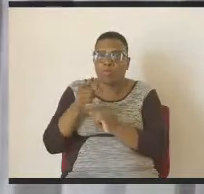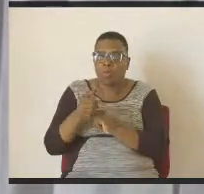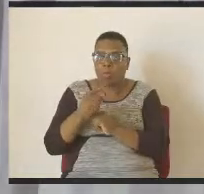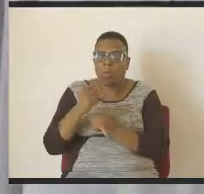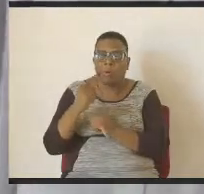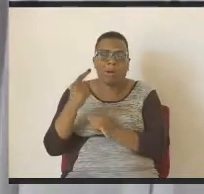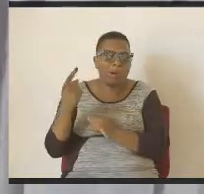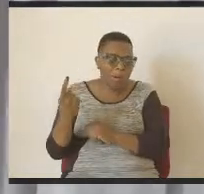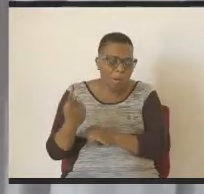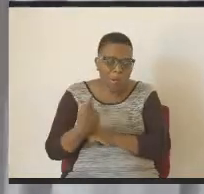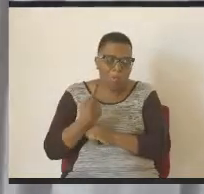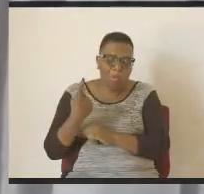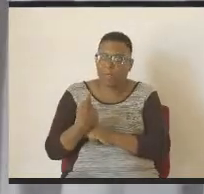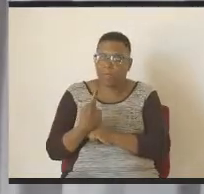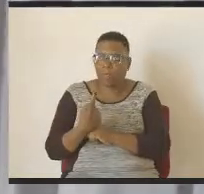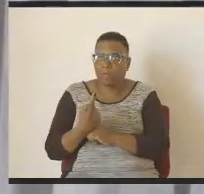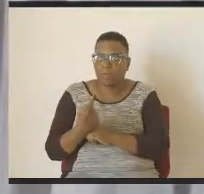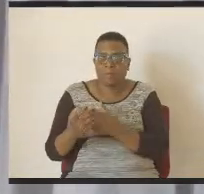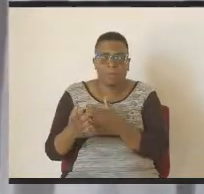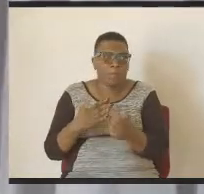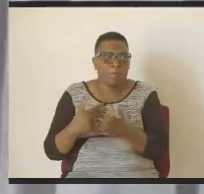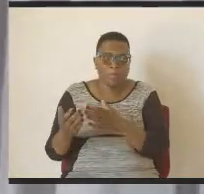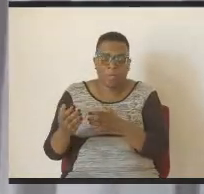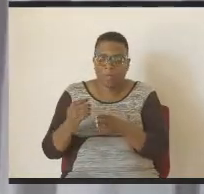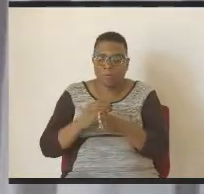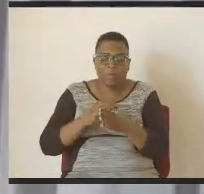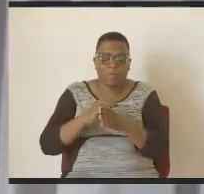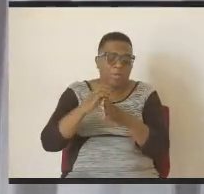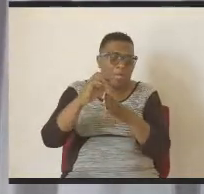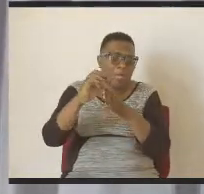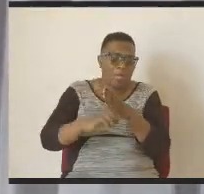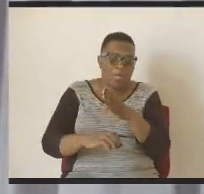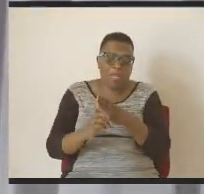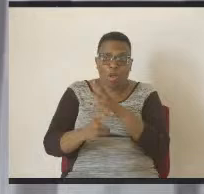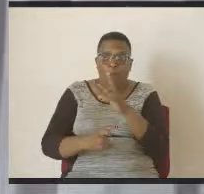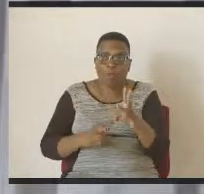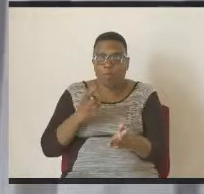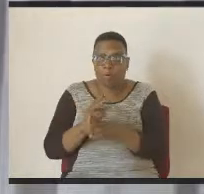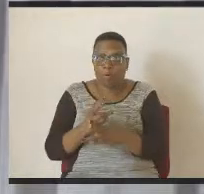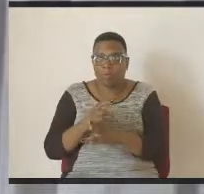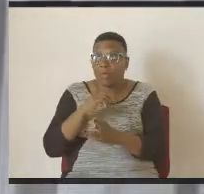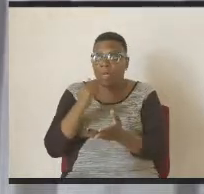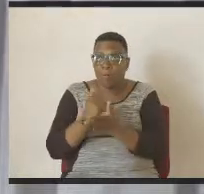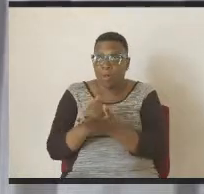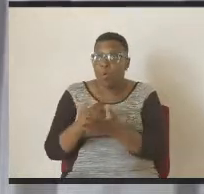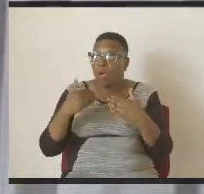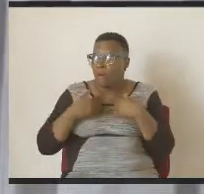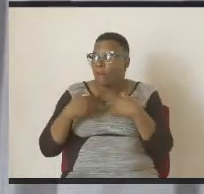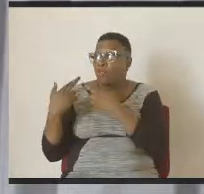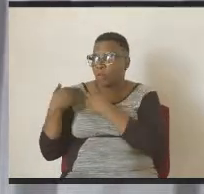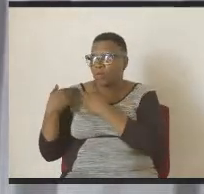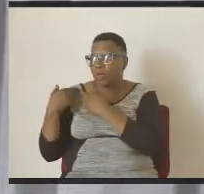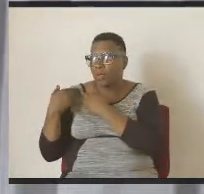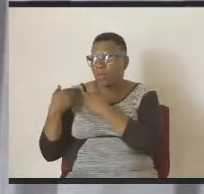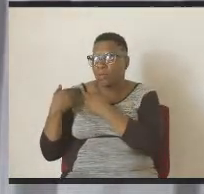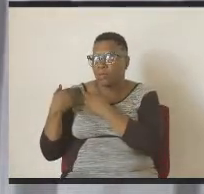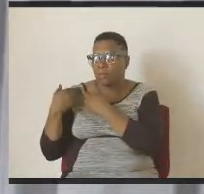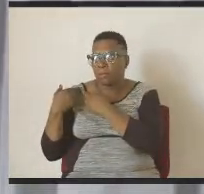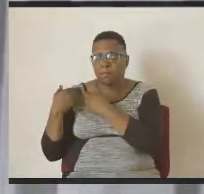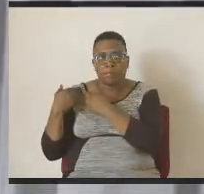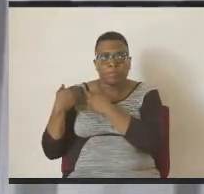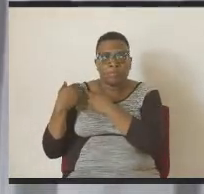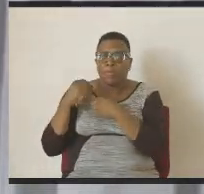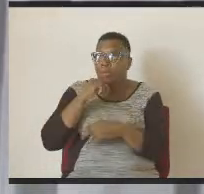always, even unto the end of the world. Amen. We have a responsibility, not just